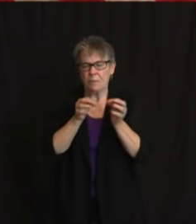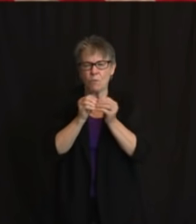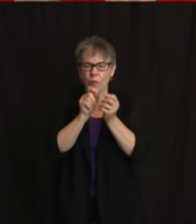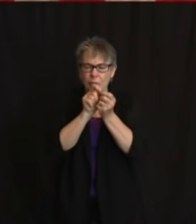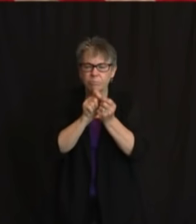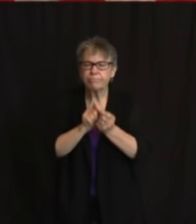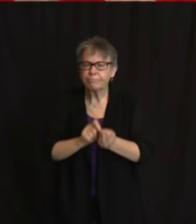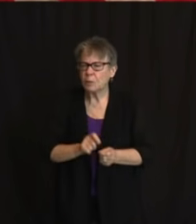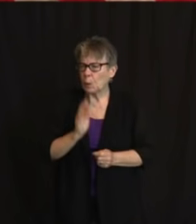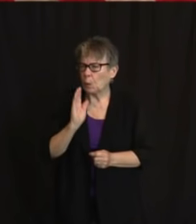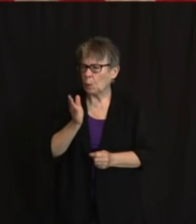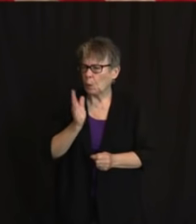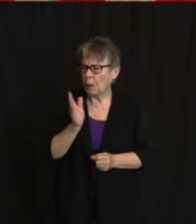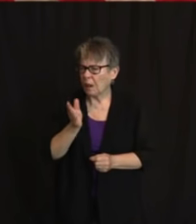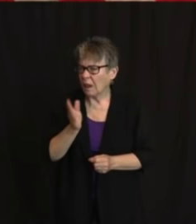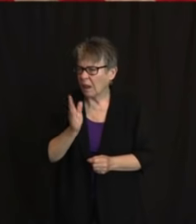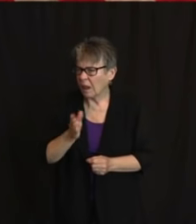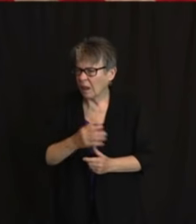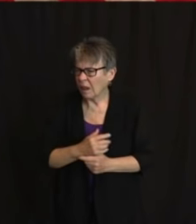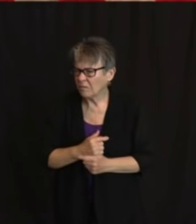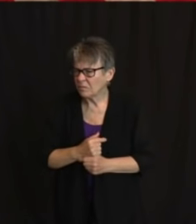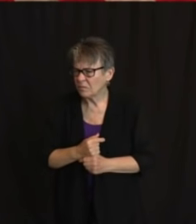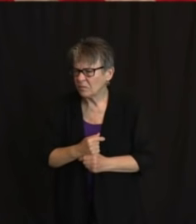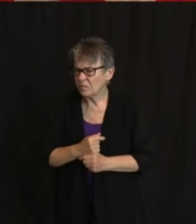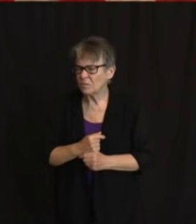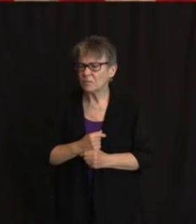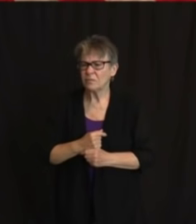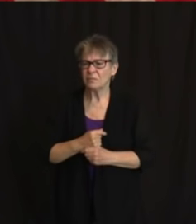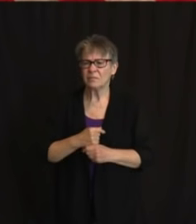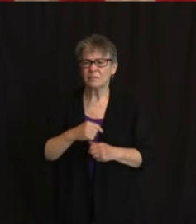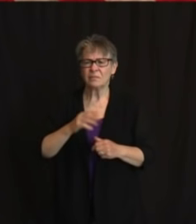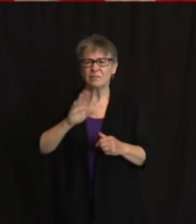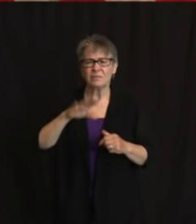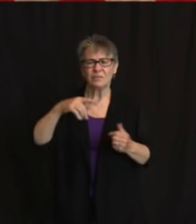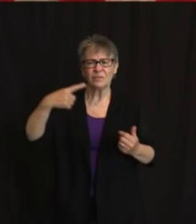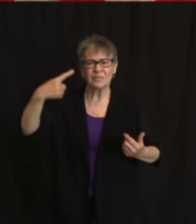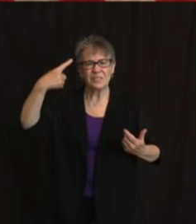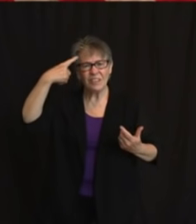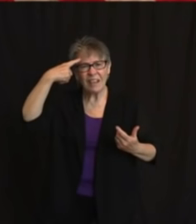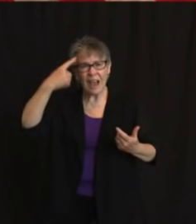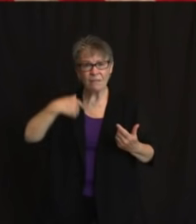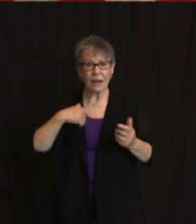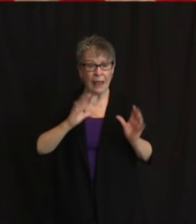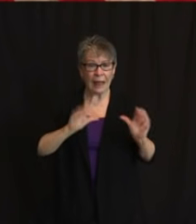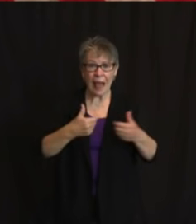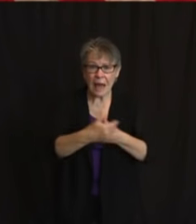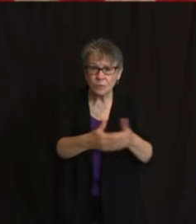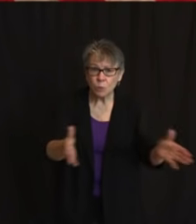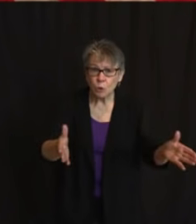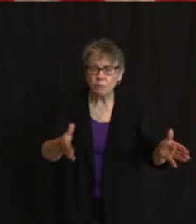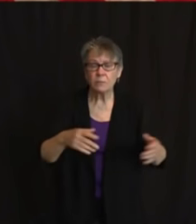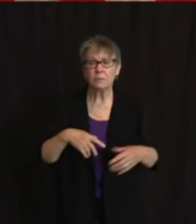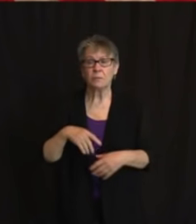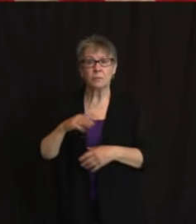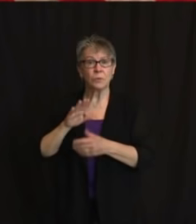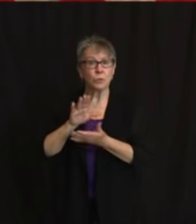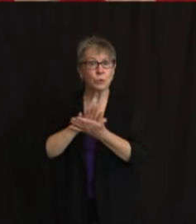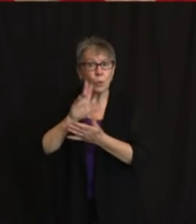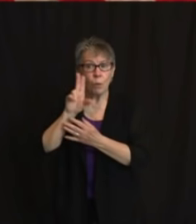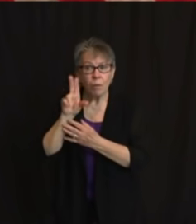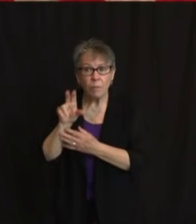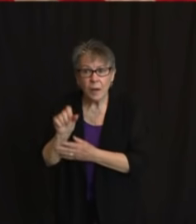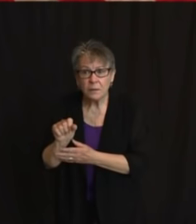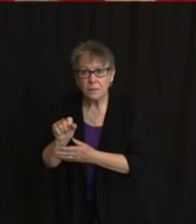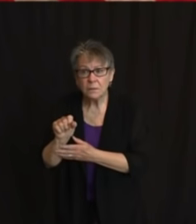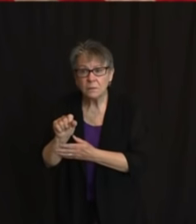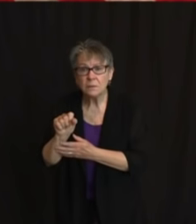you've got classrooms, school buses, lunchroom, especially younger kids, you know, fighting, pulling masks off each other. That's